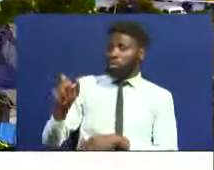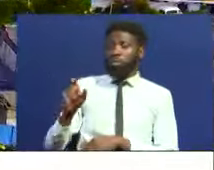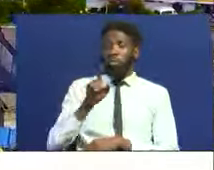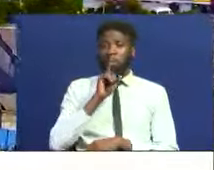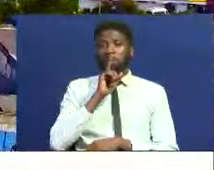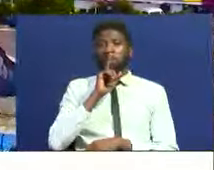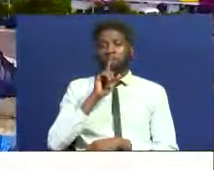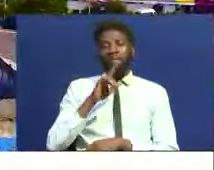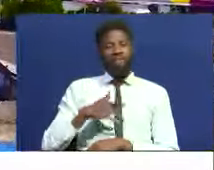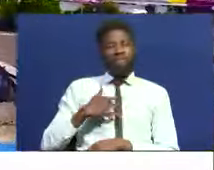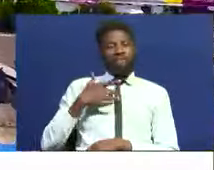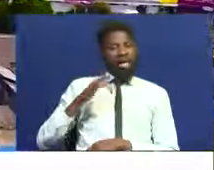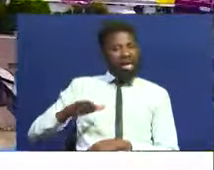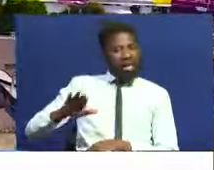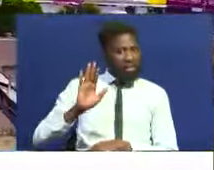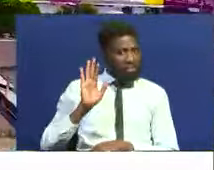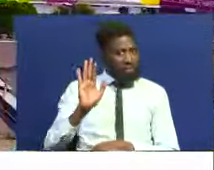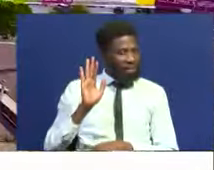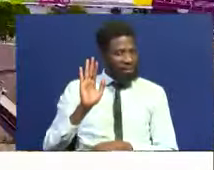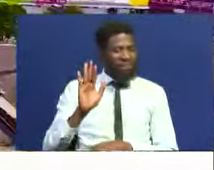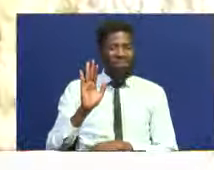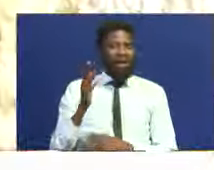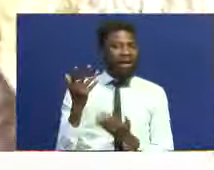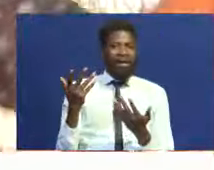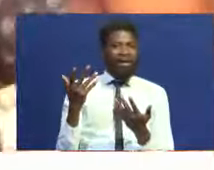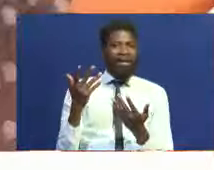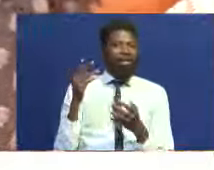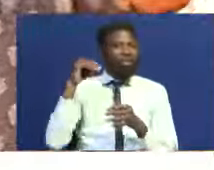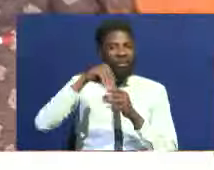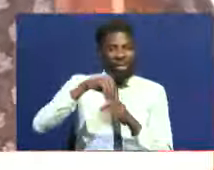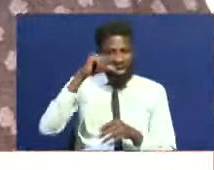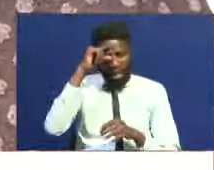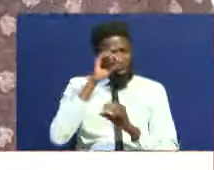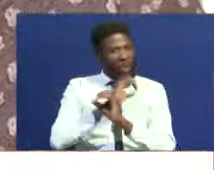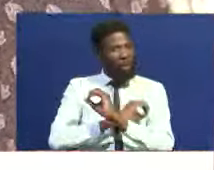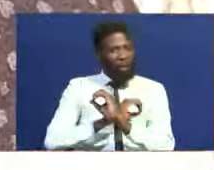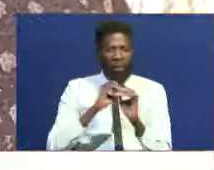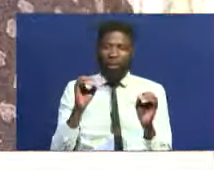to rethink his working relationship with the area.